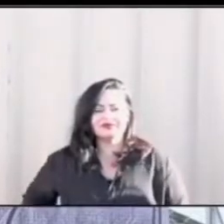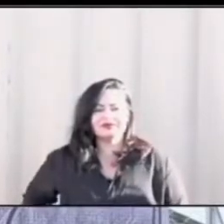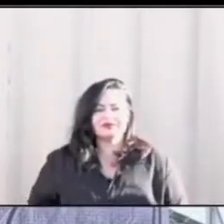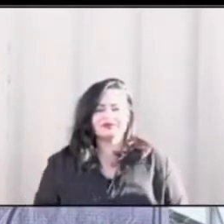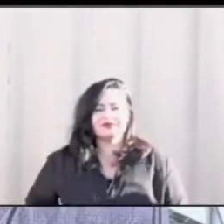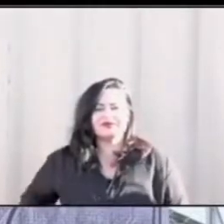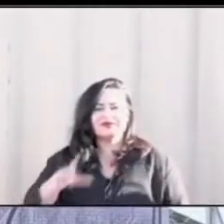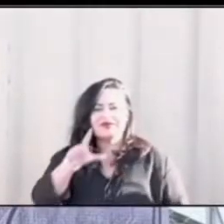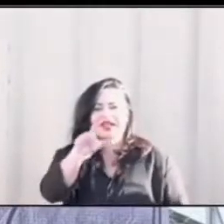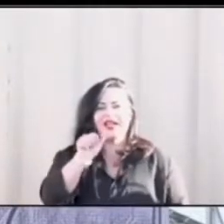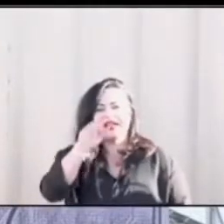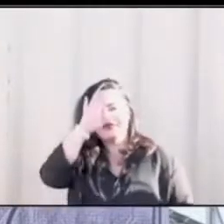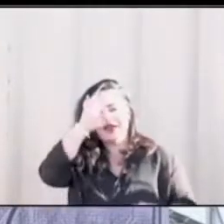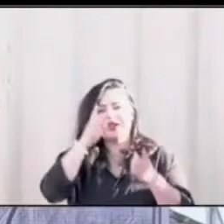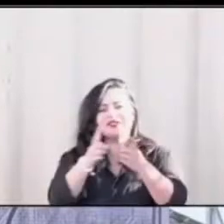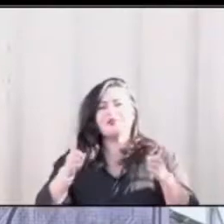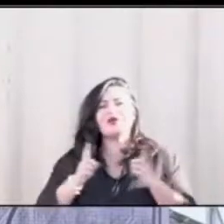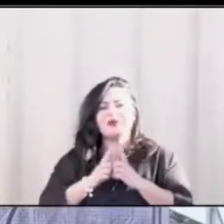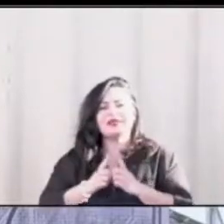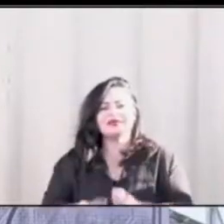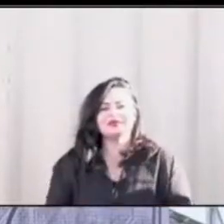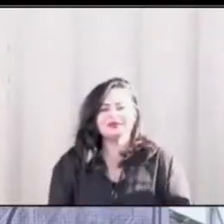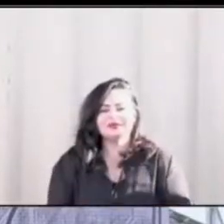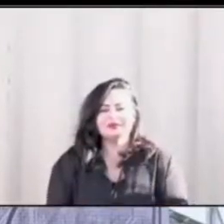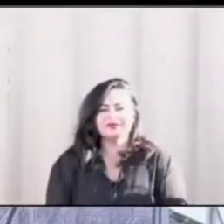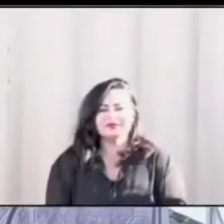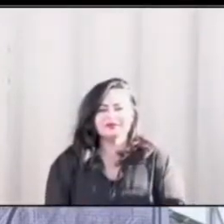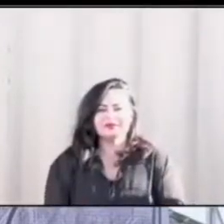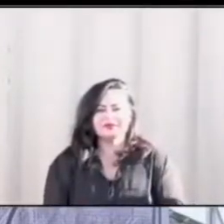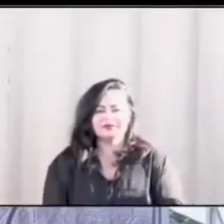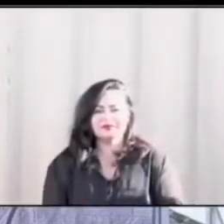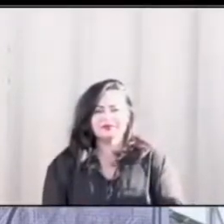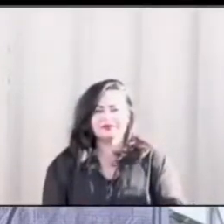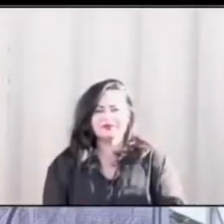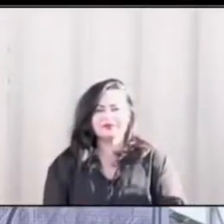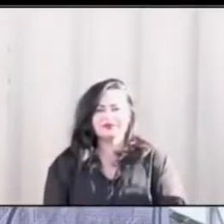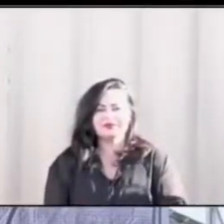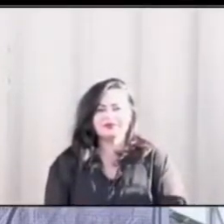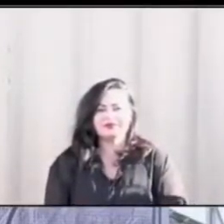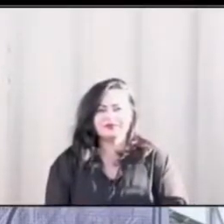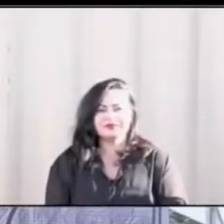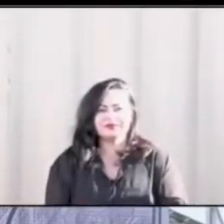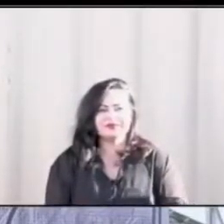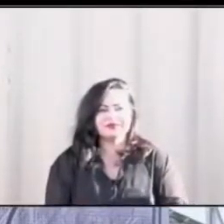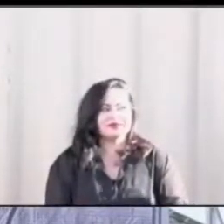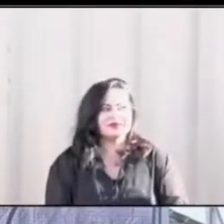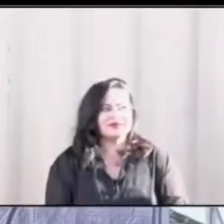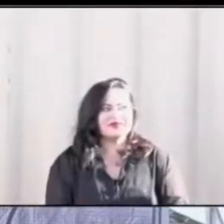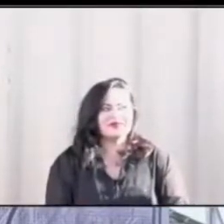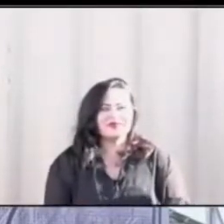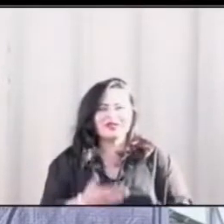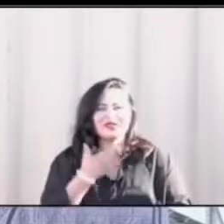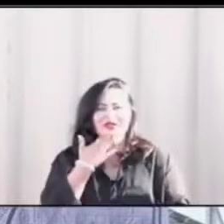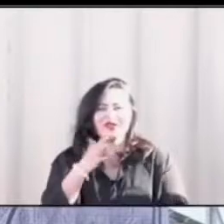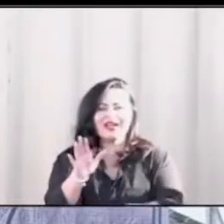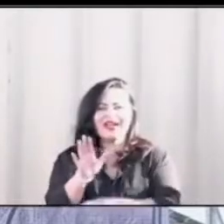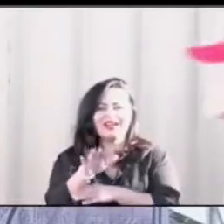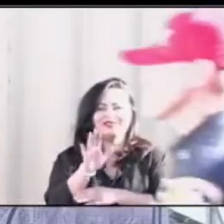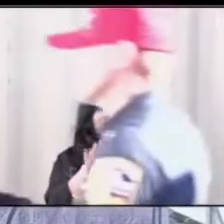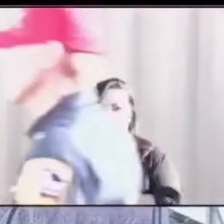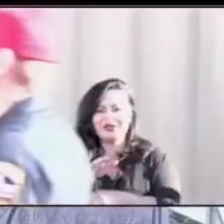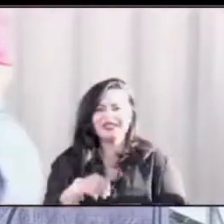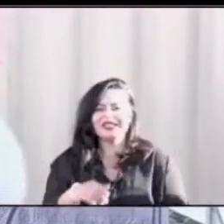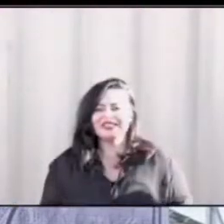Los Angeles Fire Department. Good afternoon, everybody. Joe Everett, part of